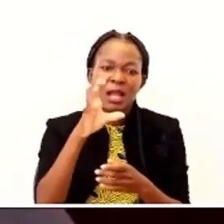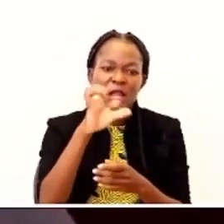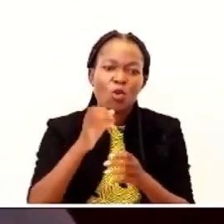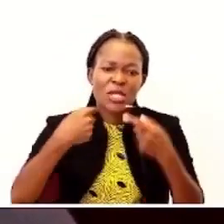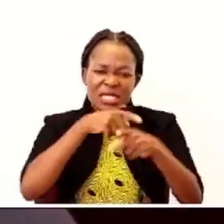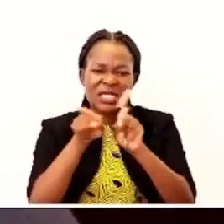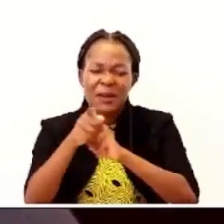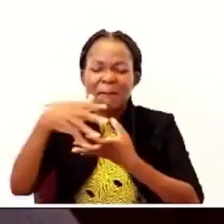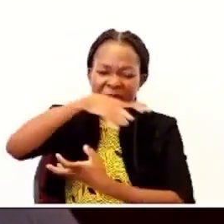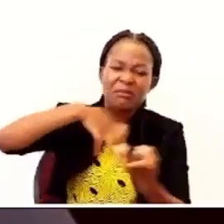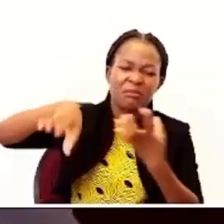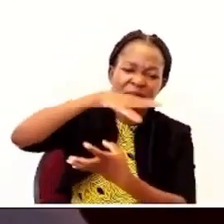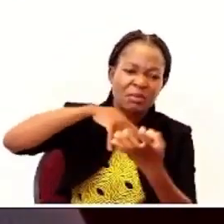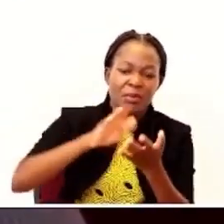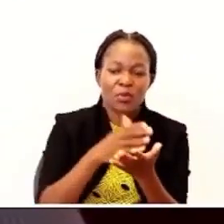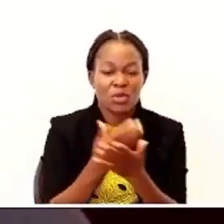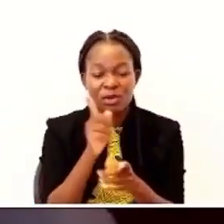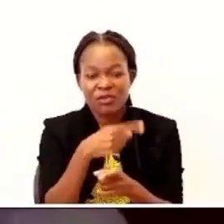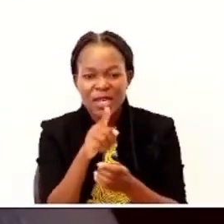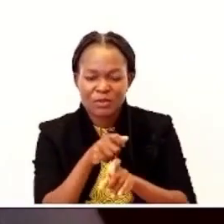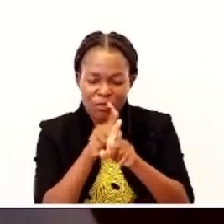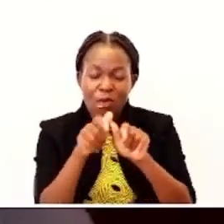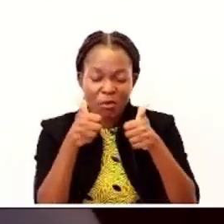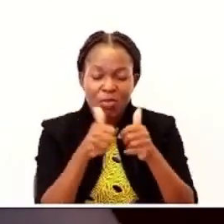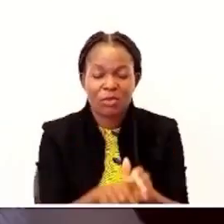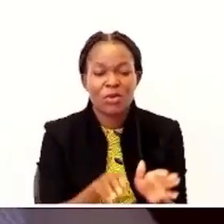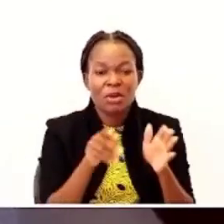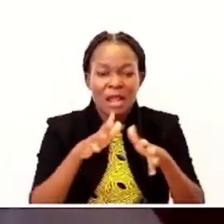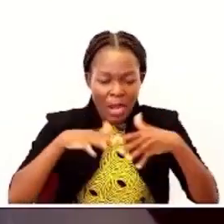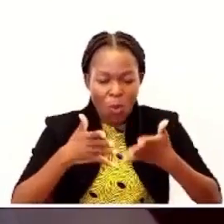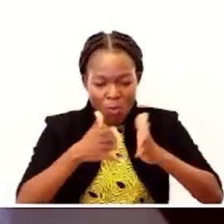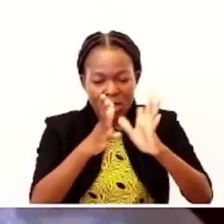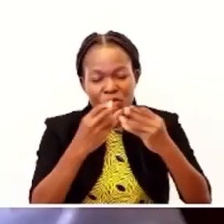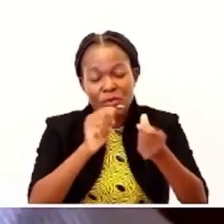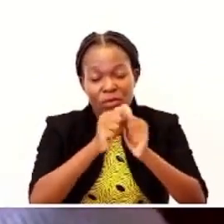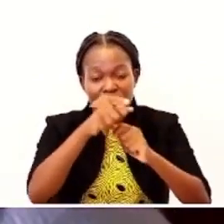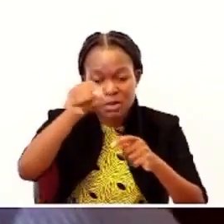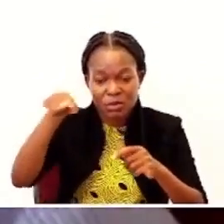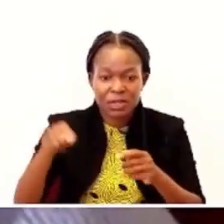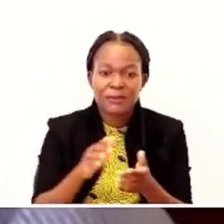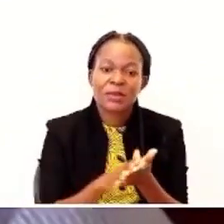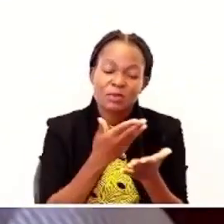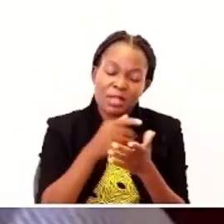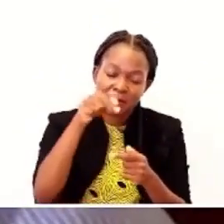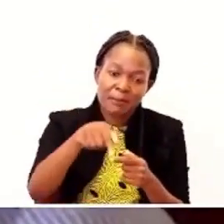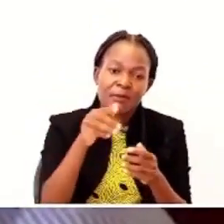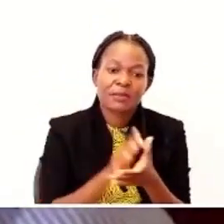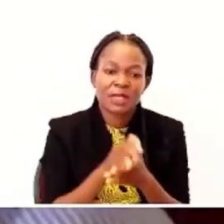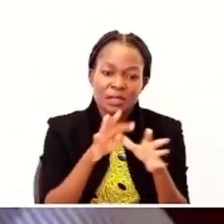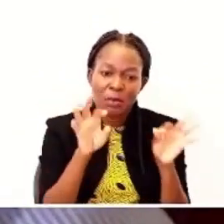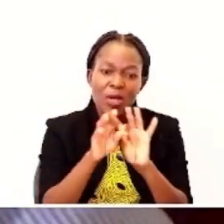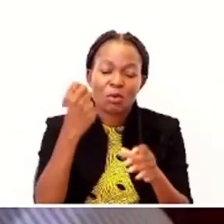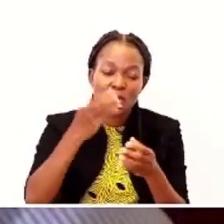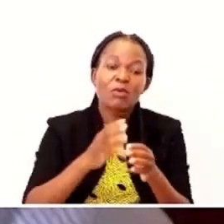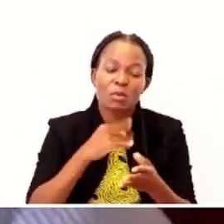did not take things as needed, with the time needed. And therefore, we really need to be cautious